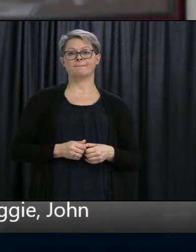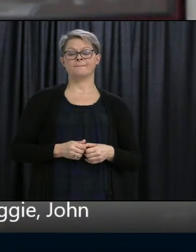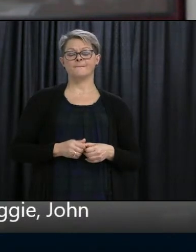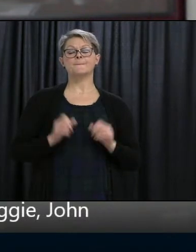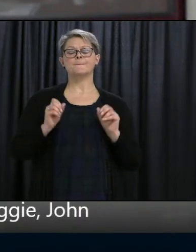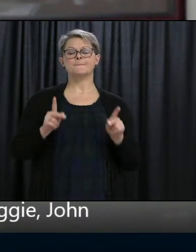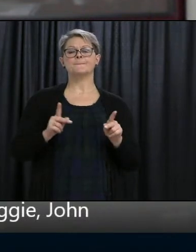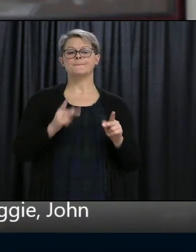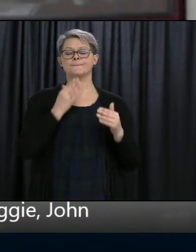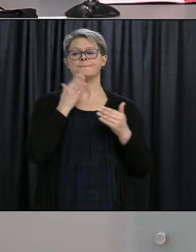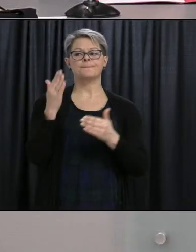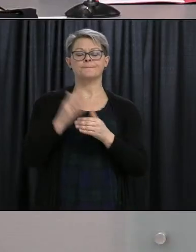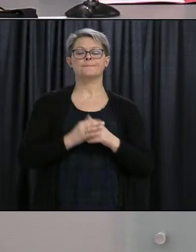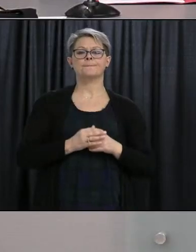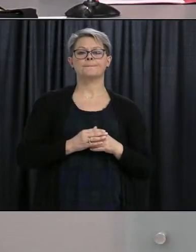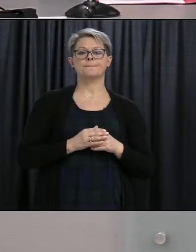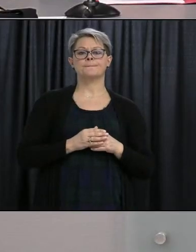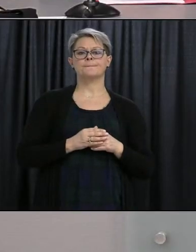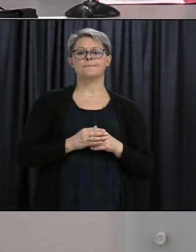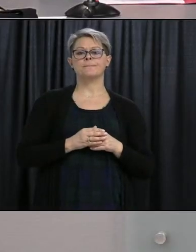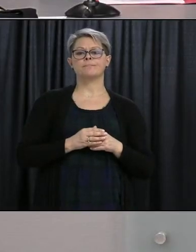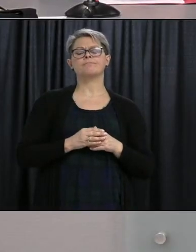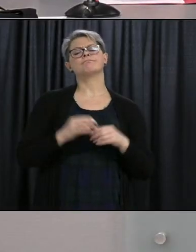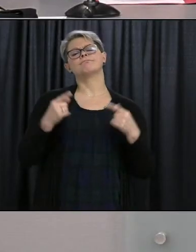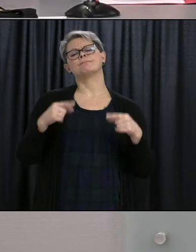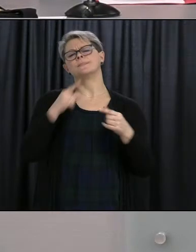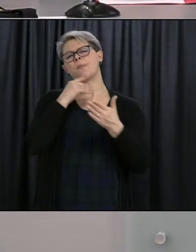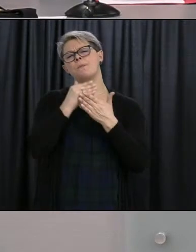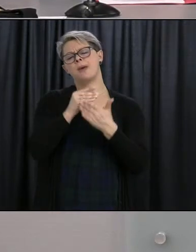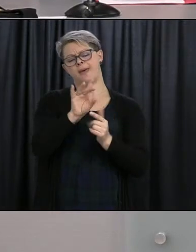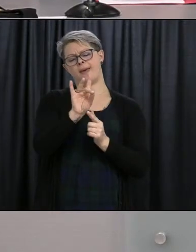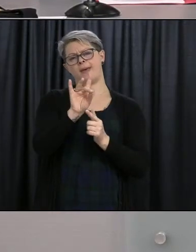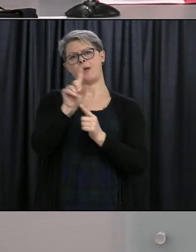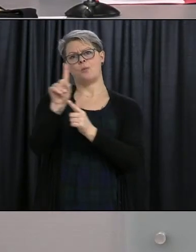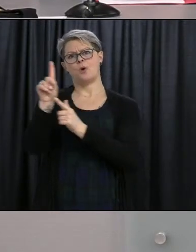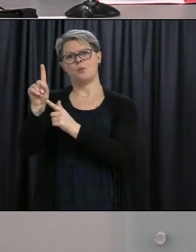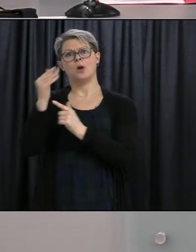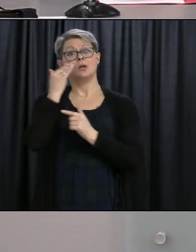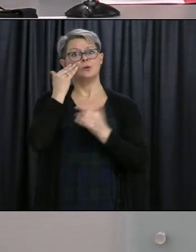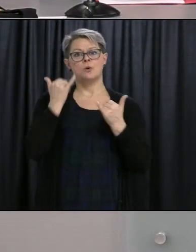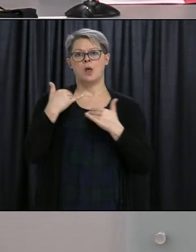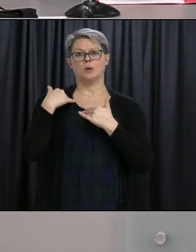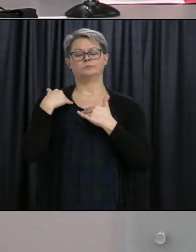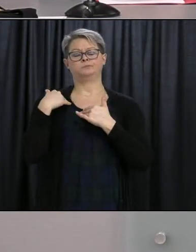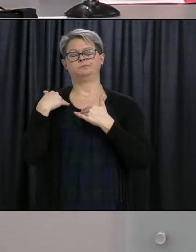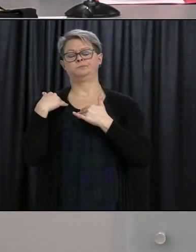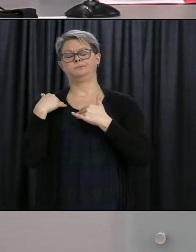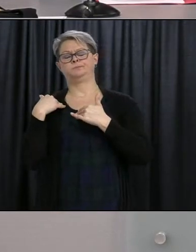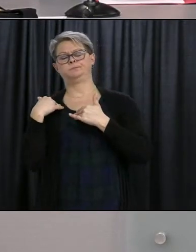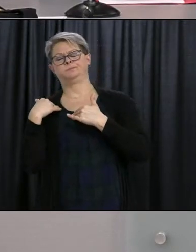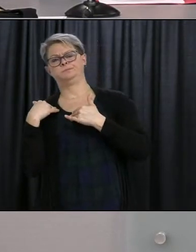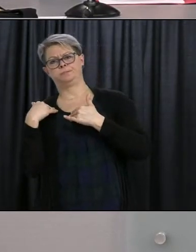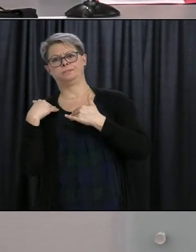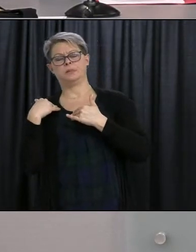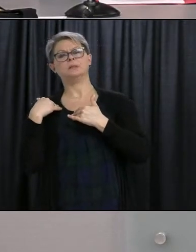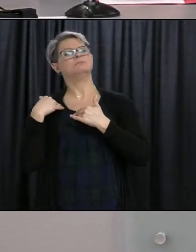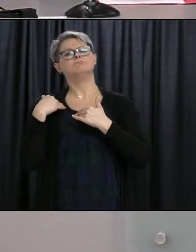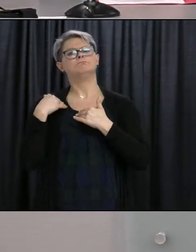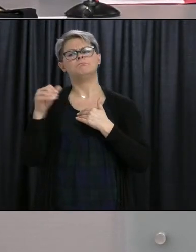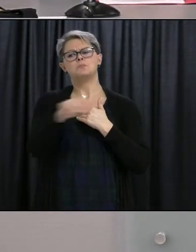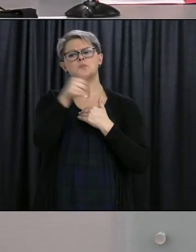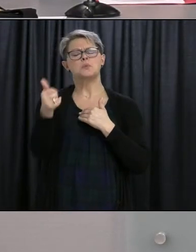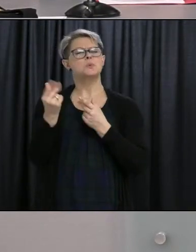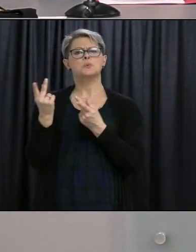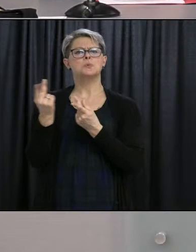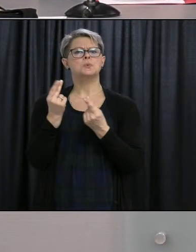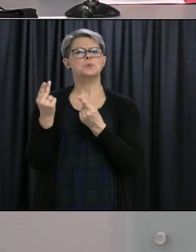Okay, thank you. And when it comes to 811, we know it's overloaded at this point. What efforts are there being made to add,